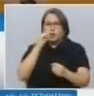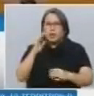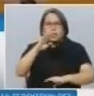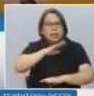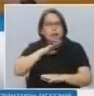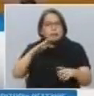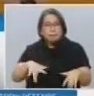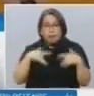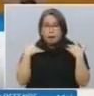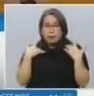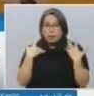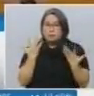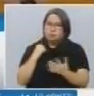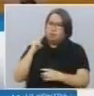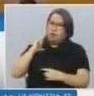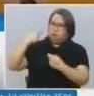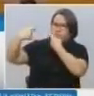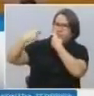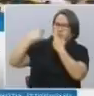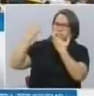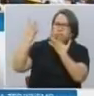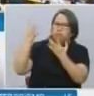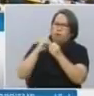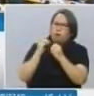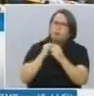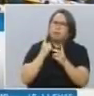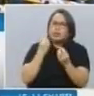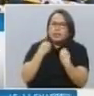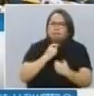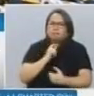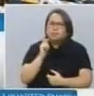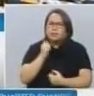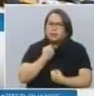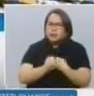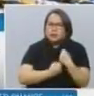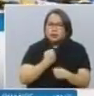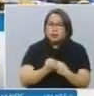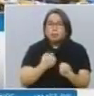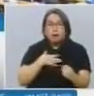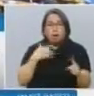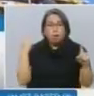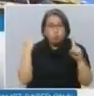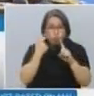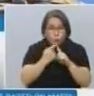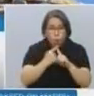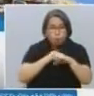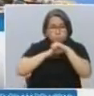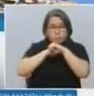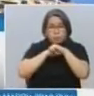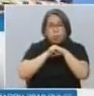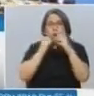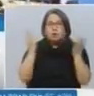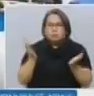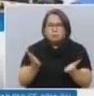fighting powerful interests and making sacrifices. My obligation is to promote and uphold the